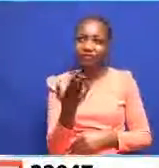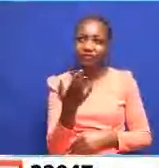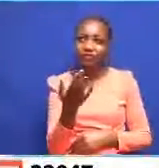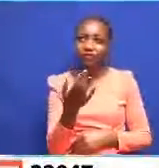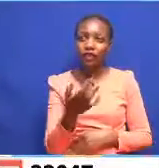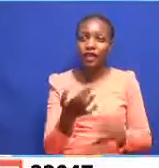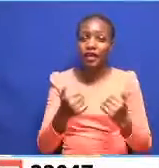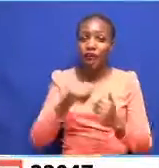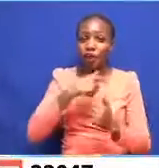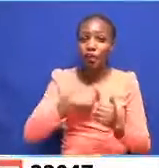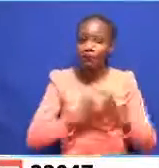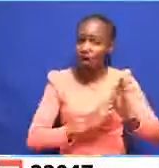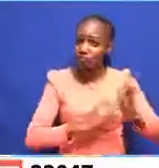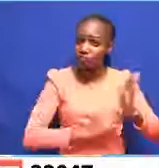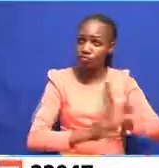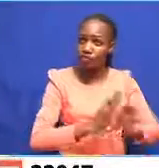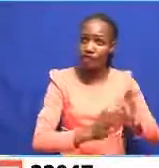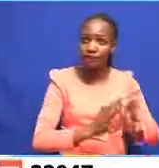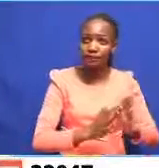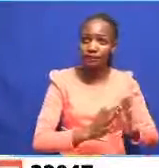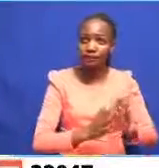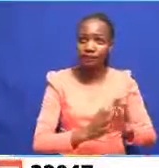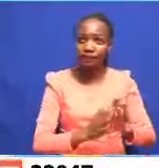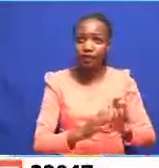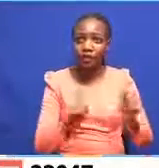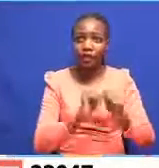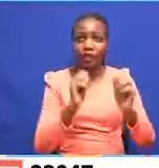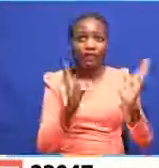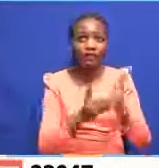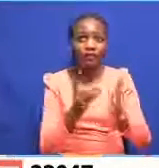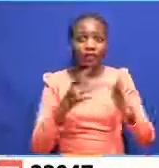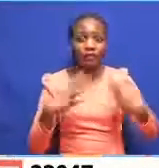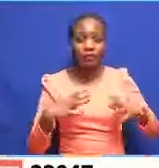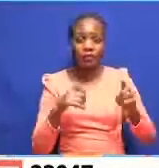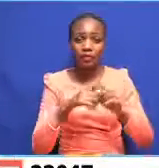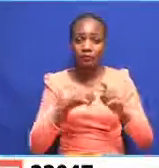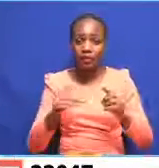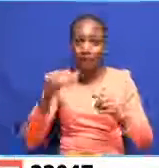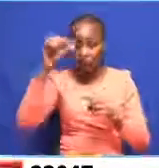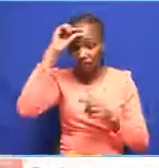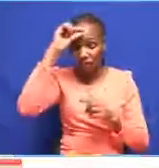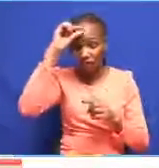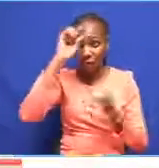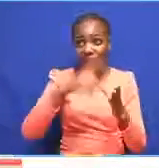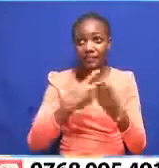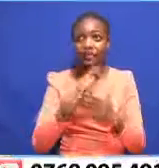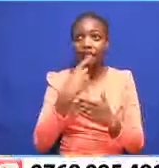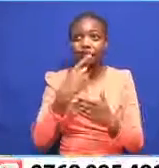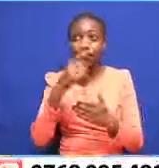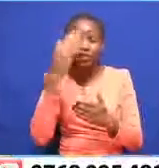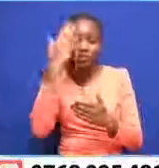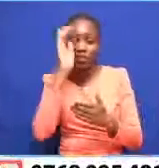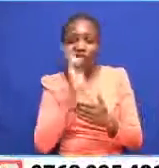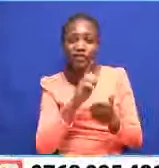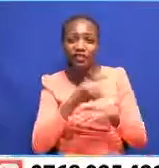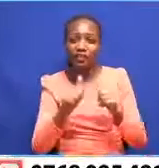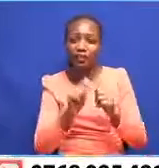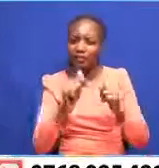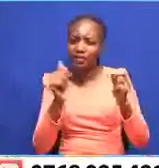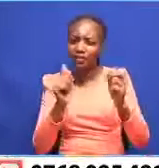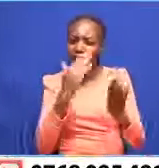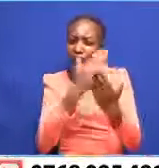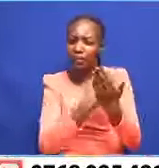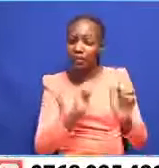place mechanisms, one jointly with our development partners and with county governments, and I'm sure you've seen some of these initiatives across the